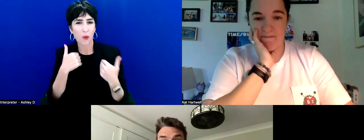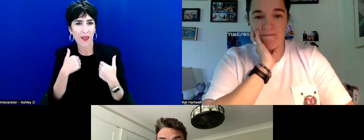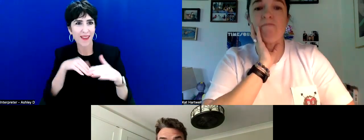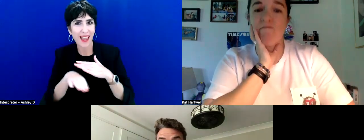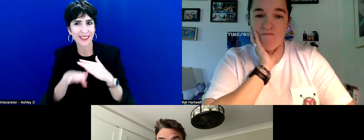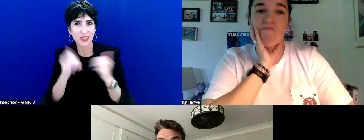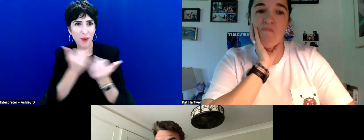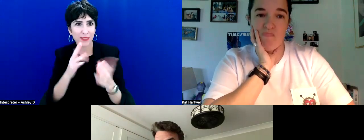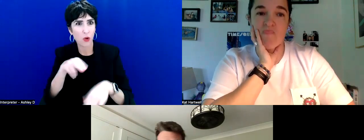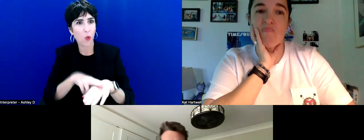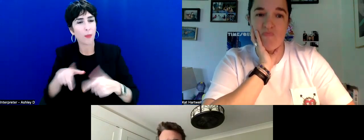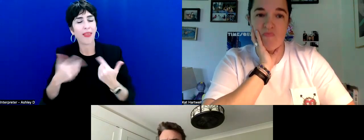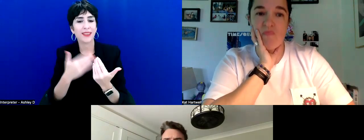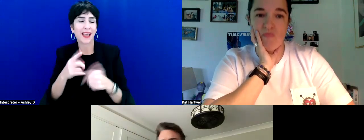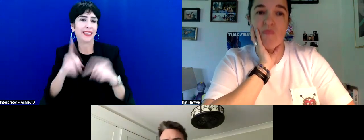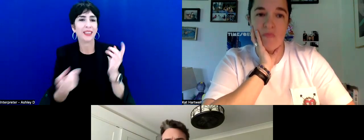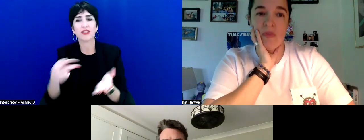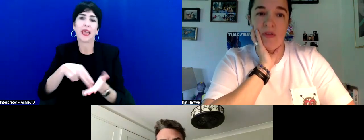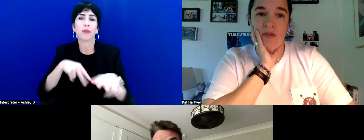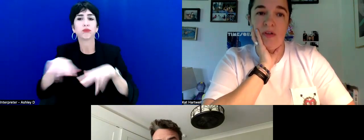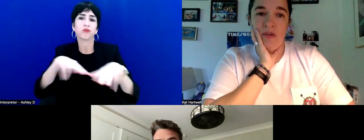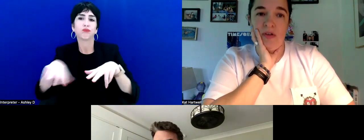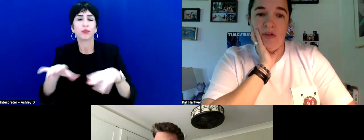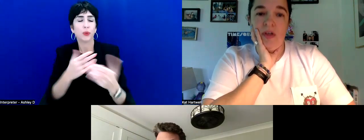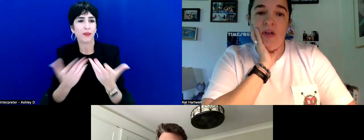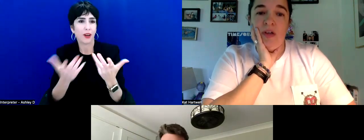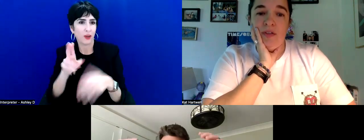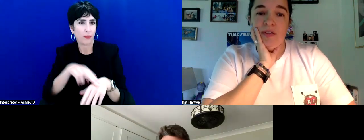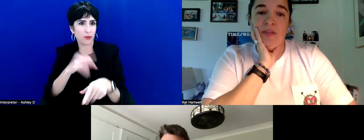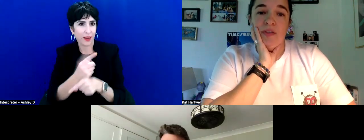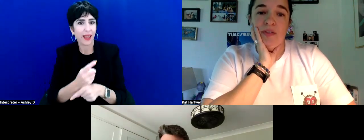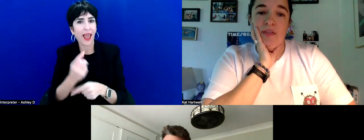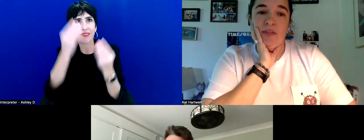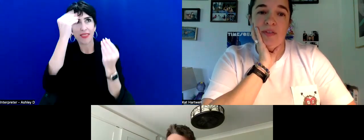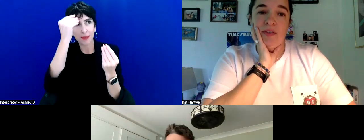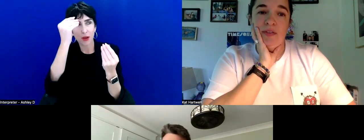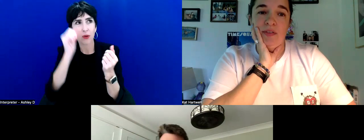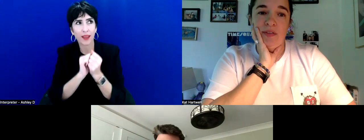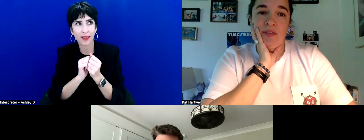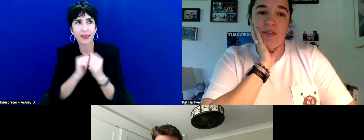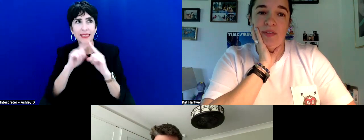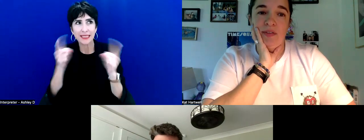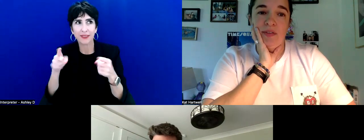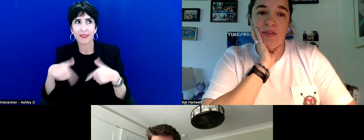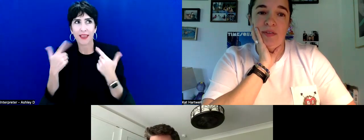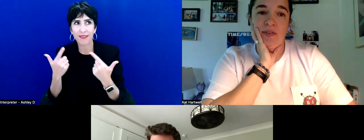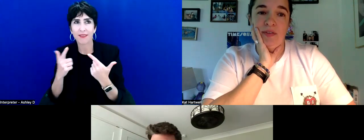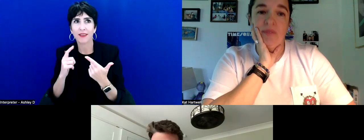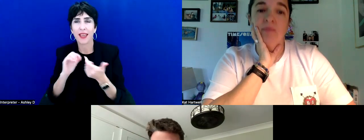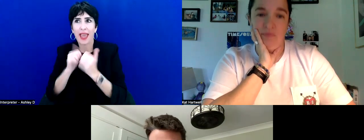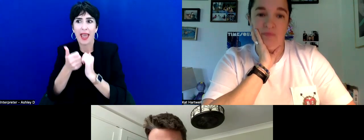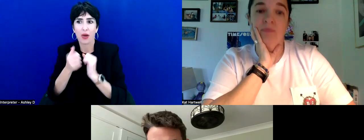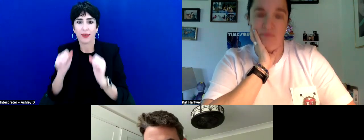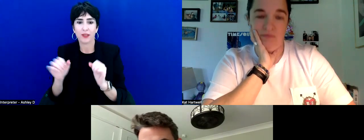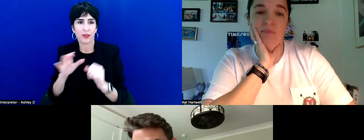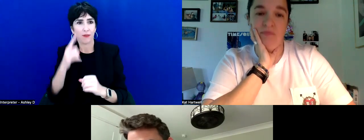to everything you normally do. I can't just get up and walk and do whatever I normally would. I have to think about a completely different lifestyle. And for